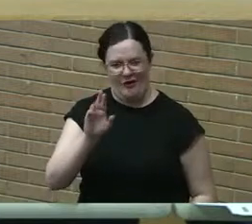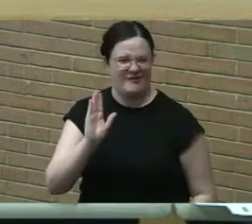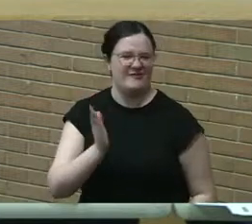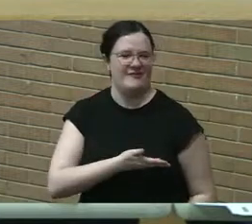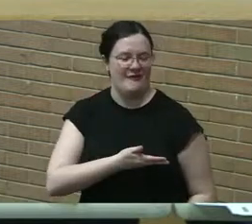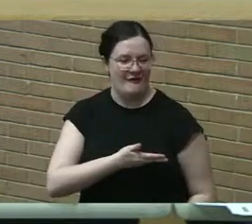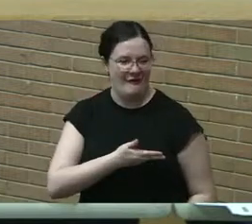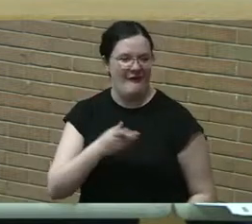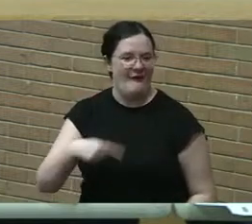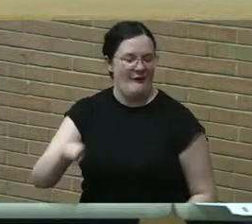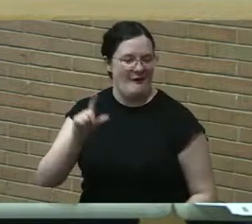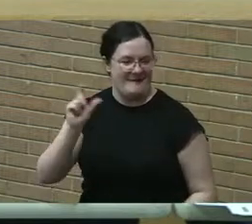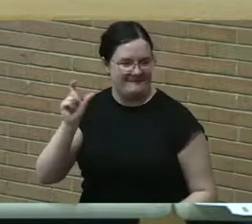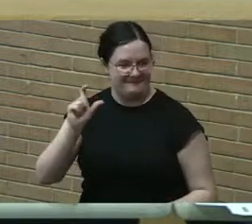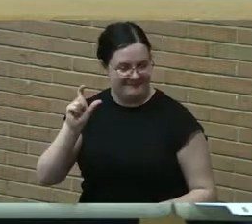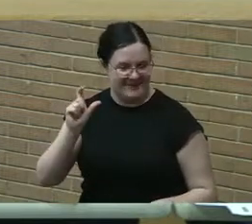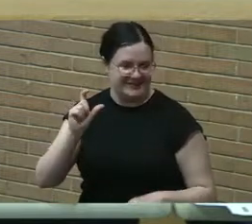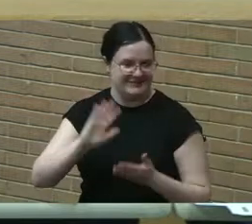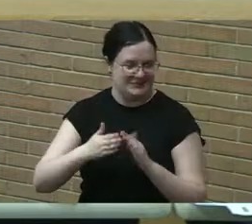al-Fitr today.